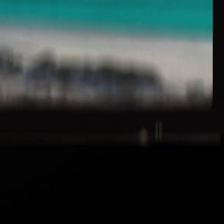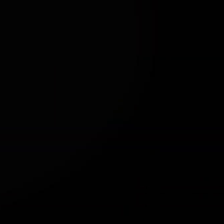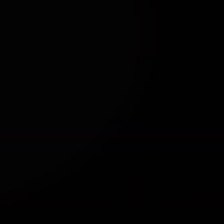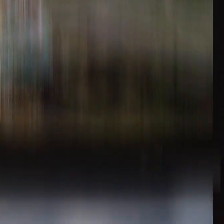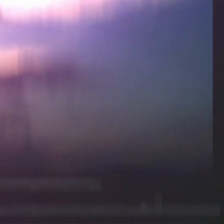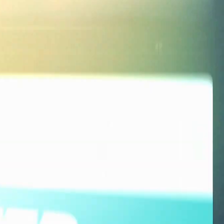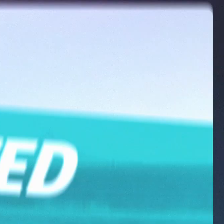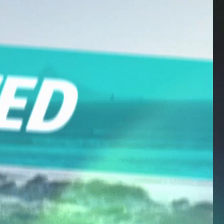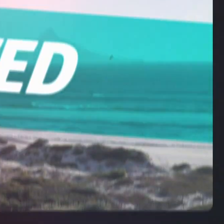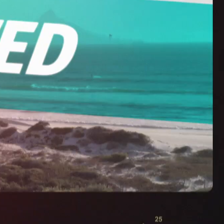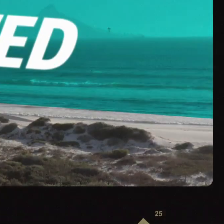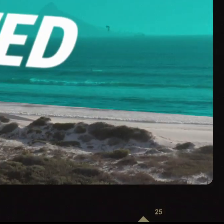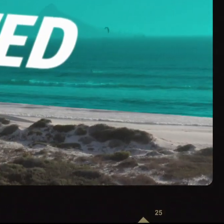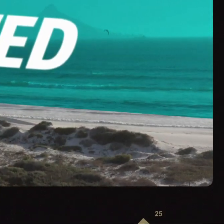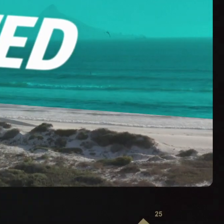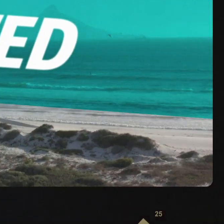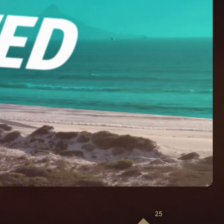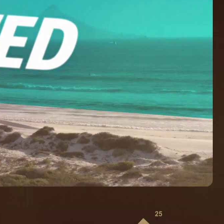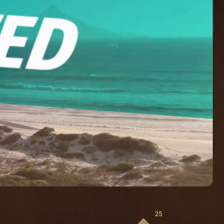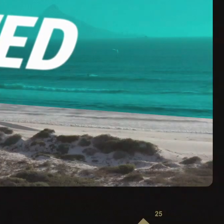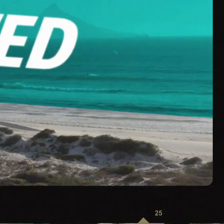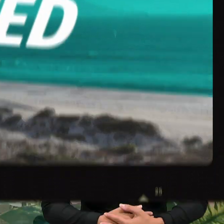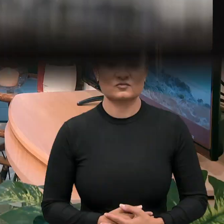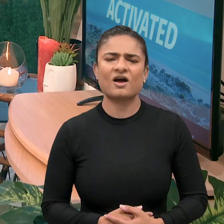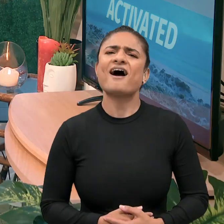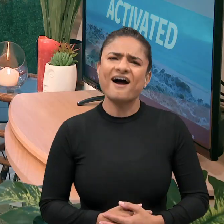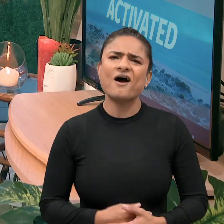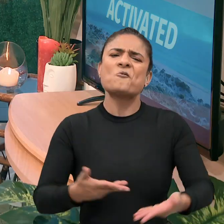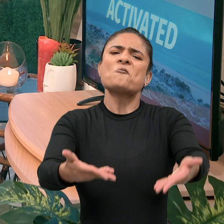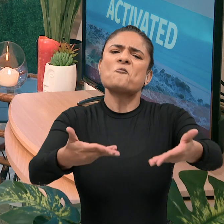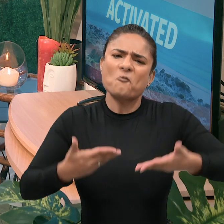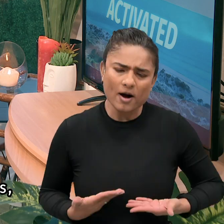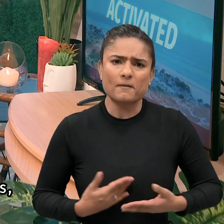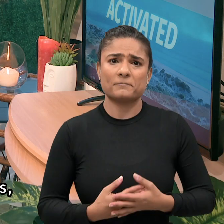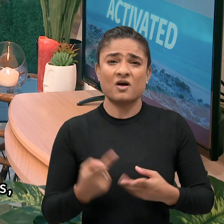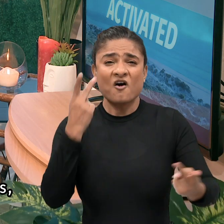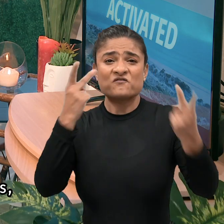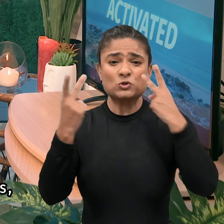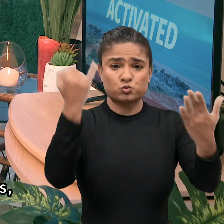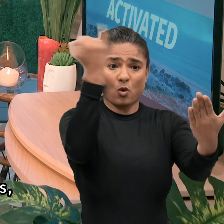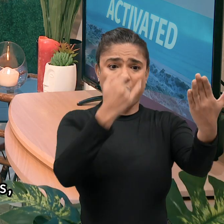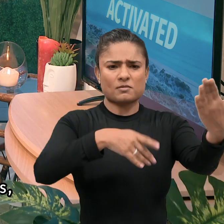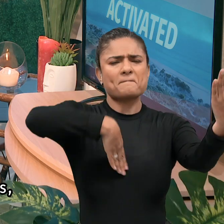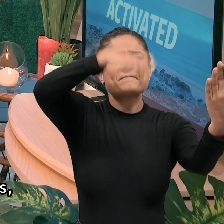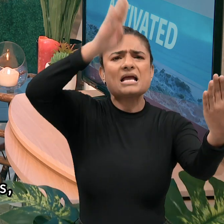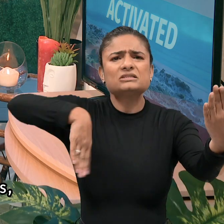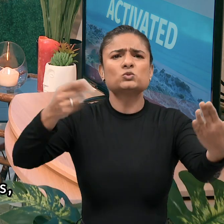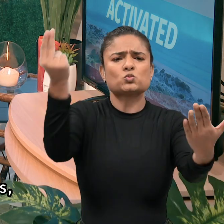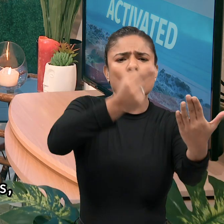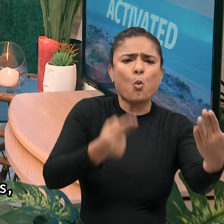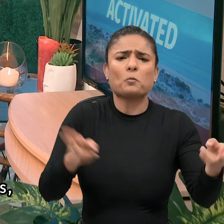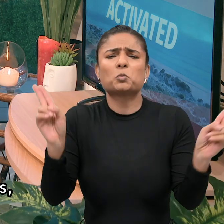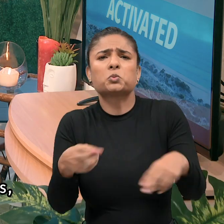Welcome back. The visual arts, such as painting,